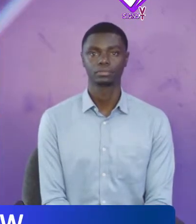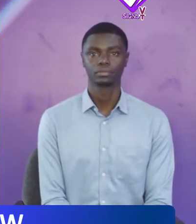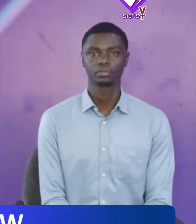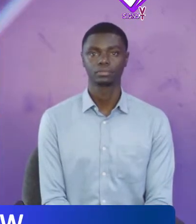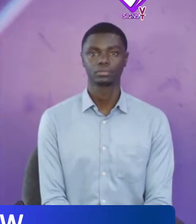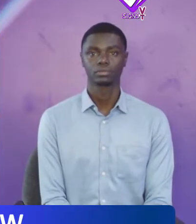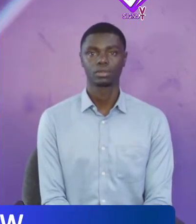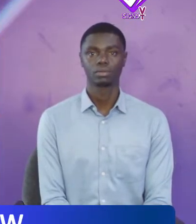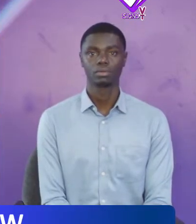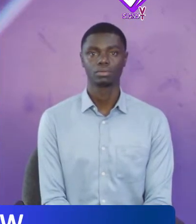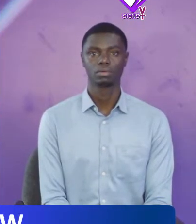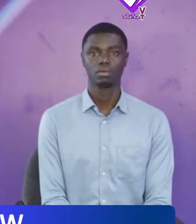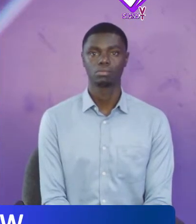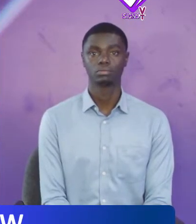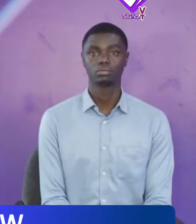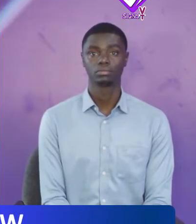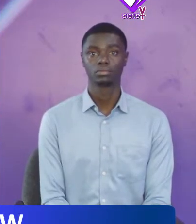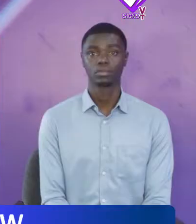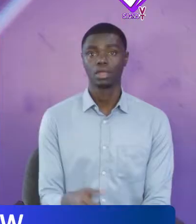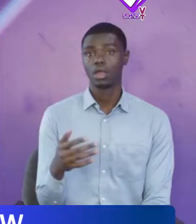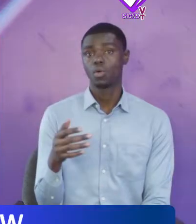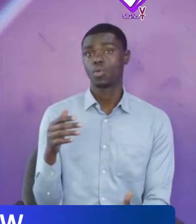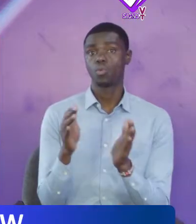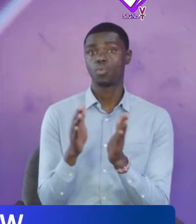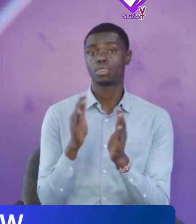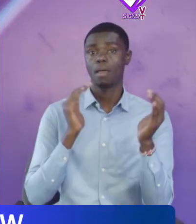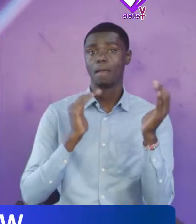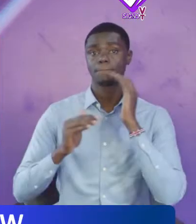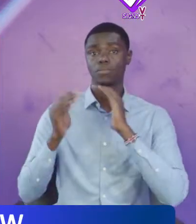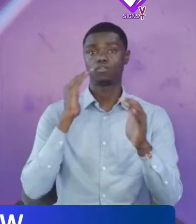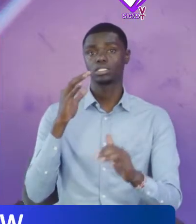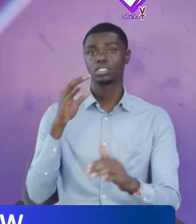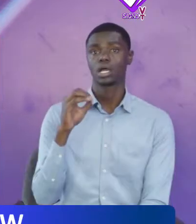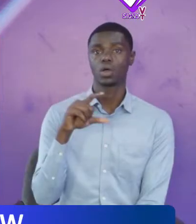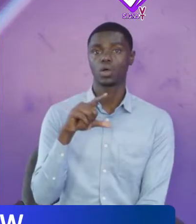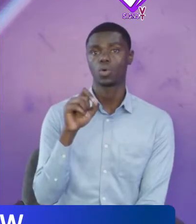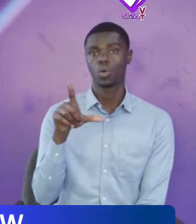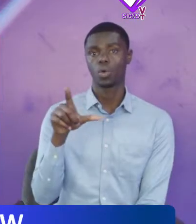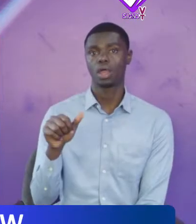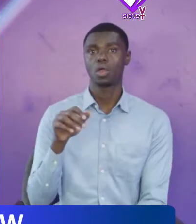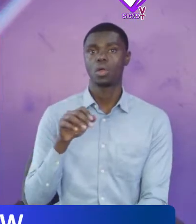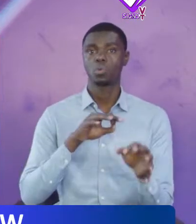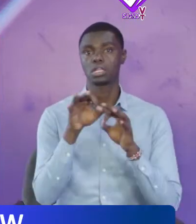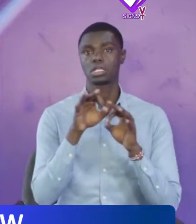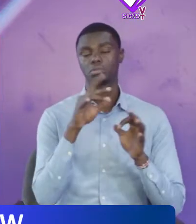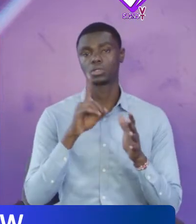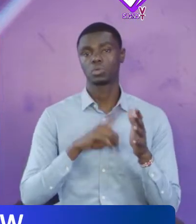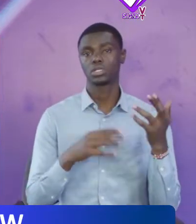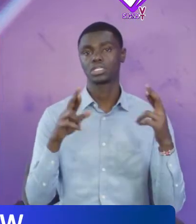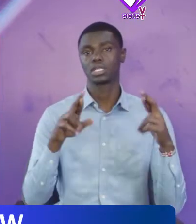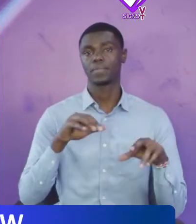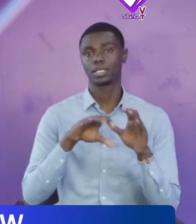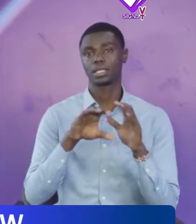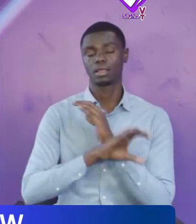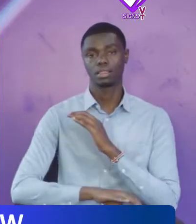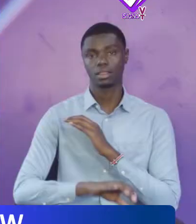And we are with Professor Ogolla, and we are dissecting what is happening in the